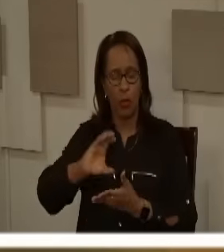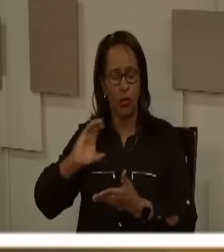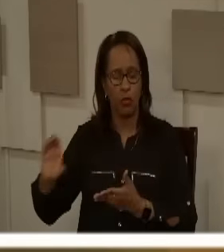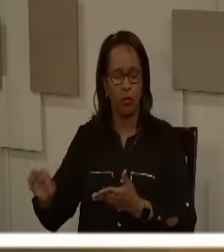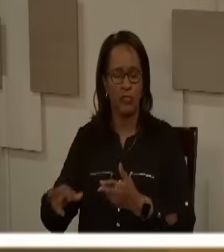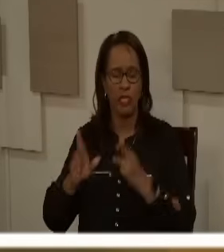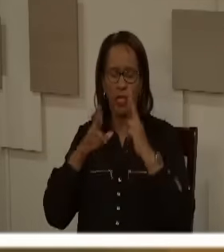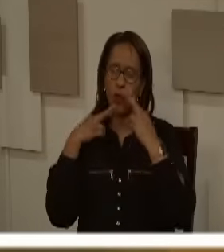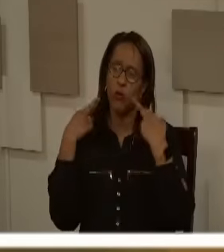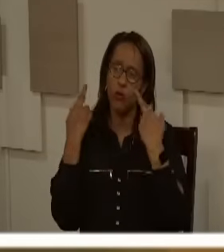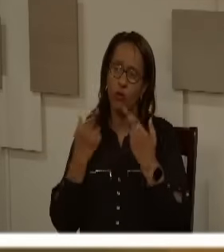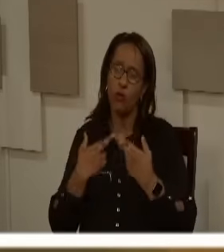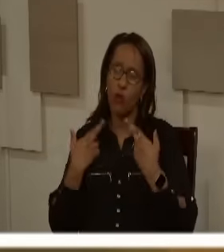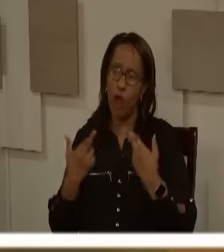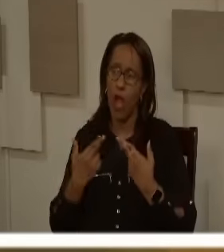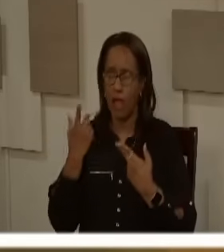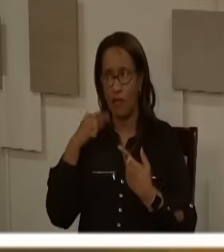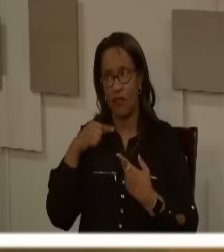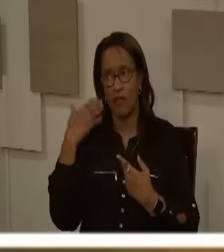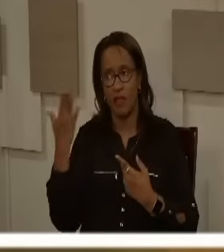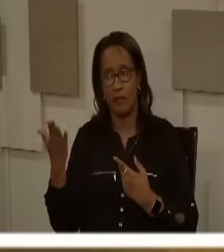child.